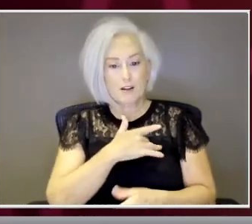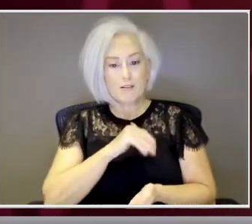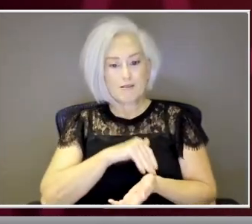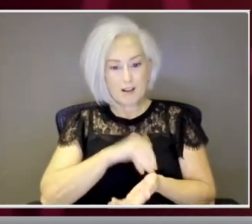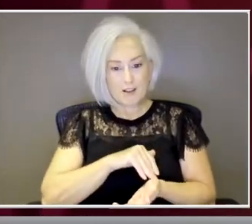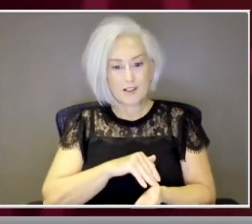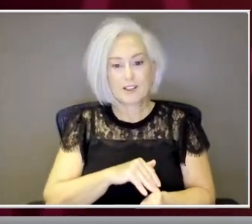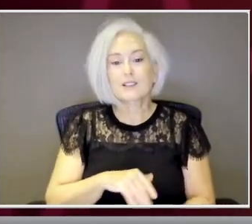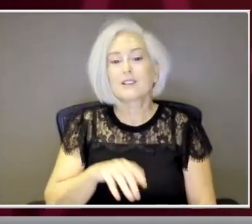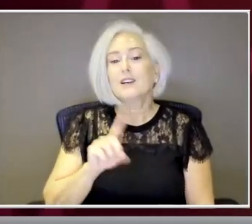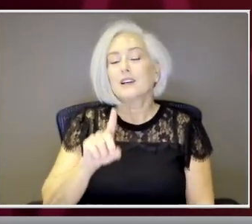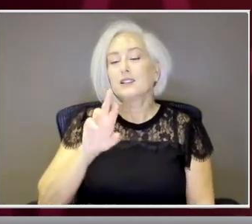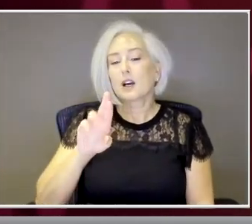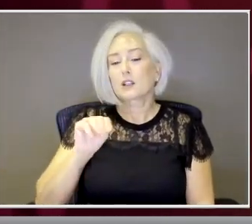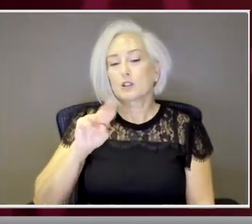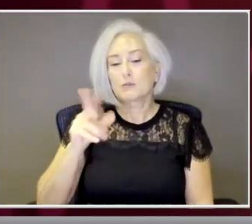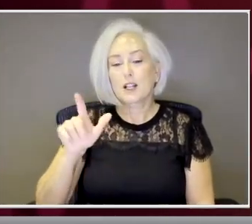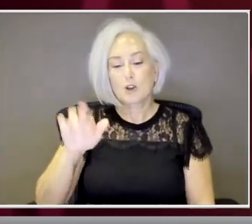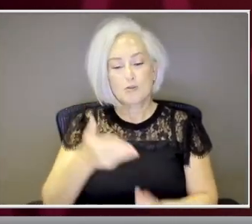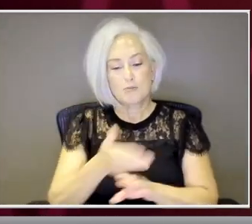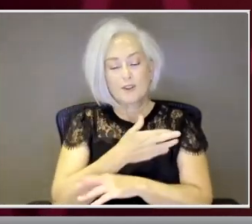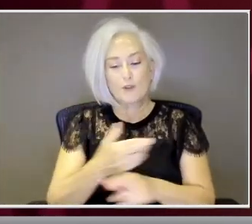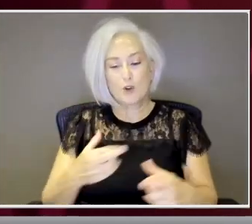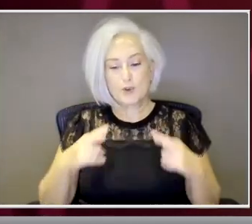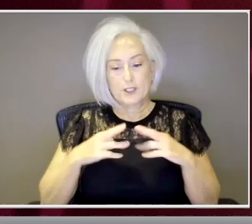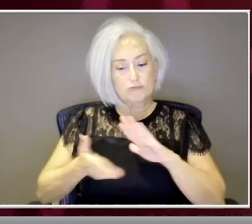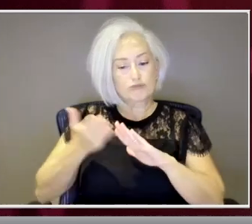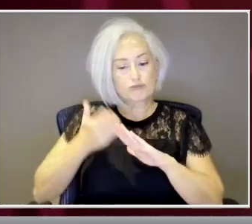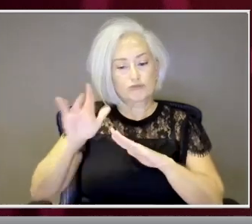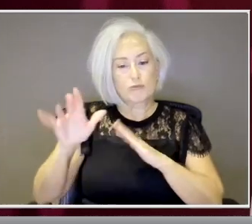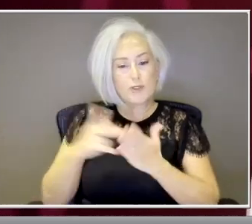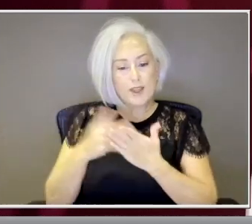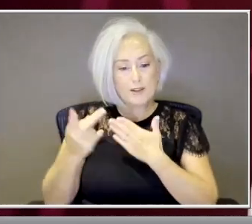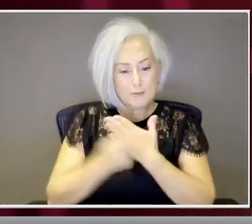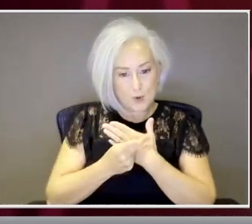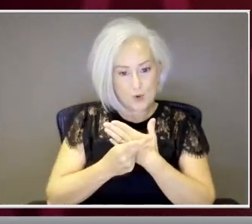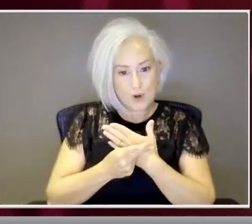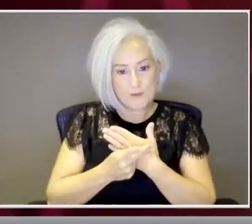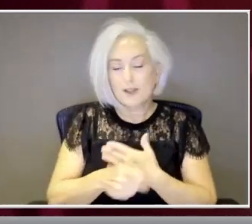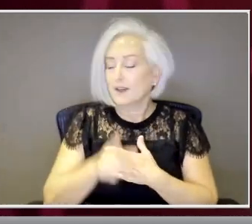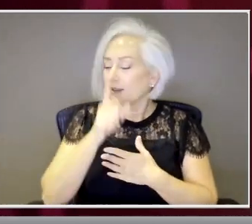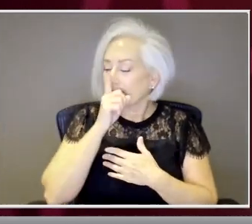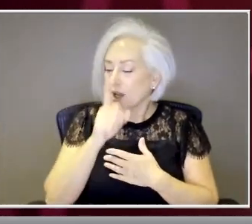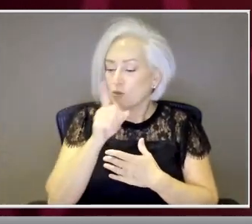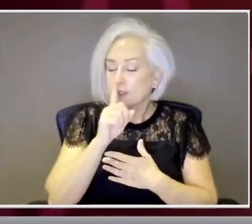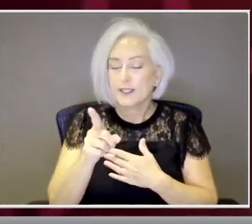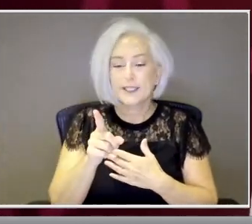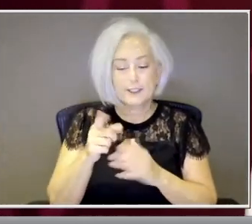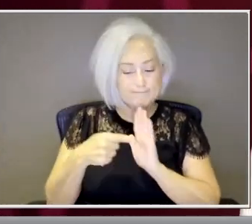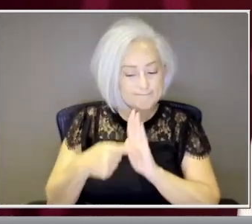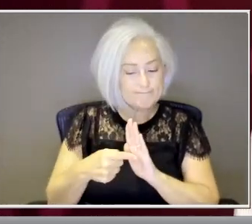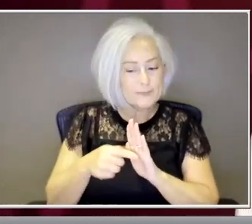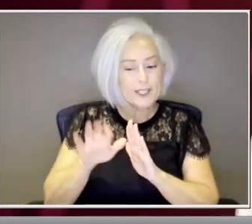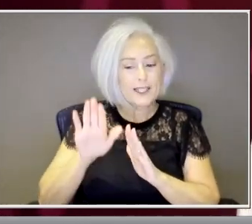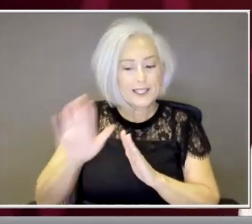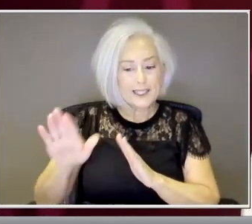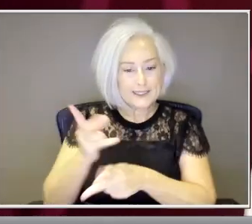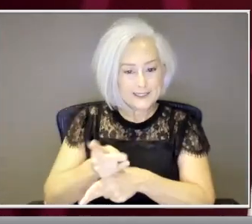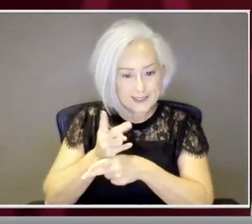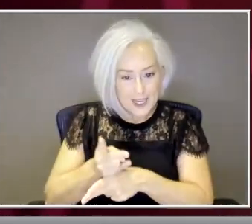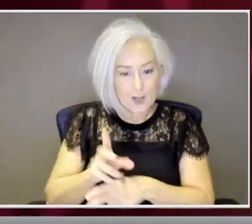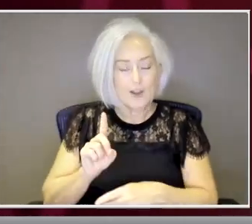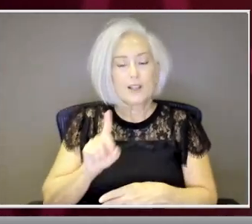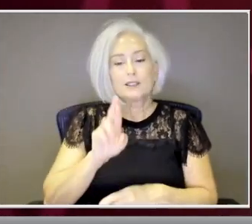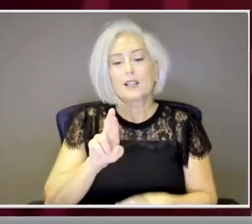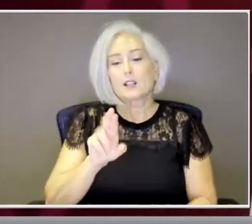before retiring. And I think it's a testament to her and his care, and Dr. Satterwhite and Dr. Williamson's care, that she's